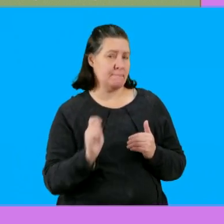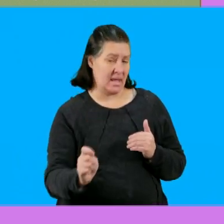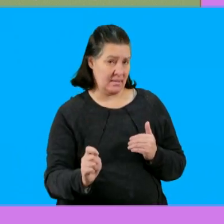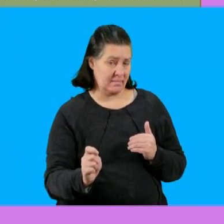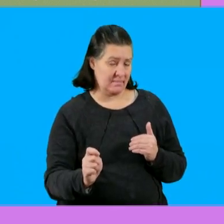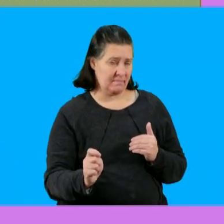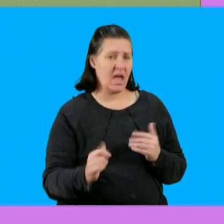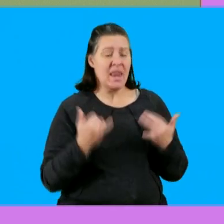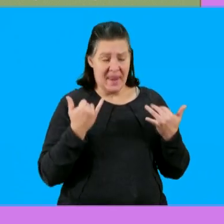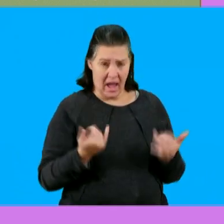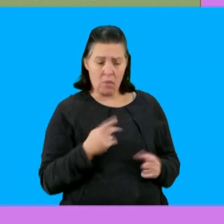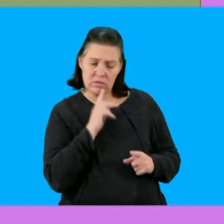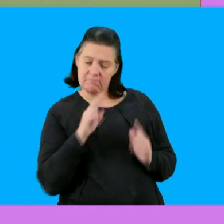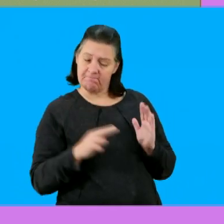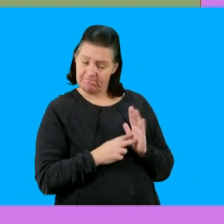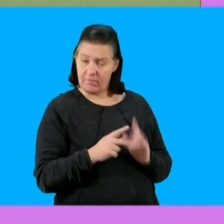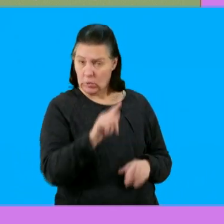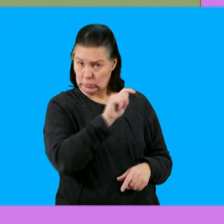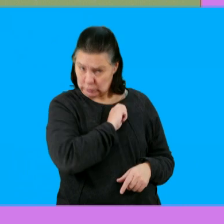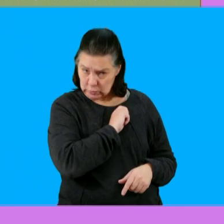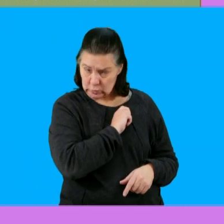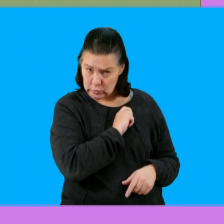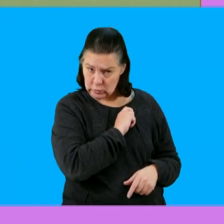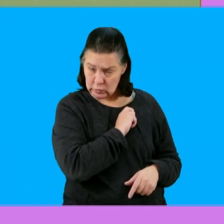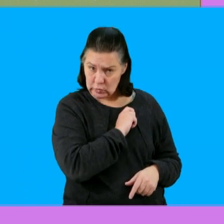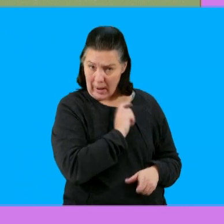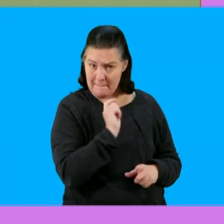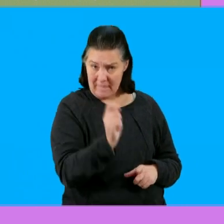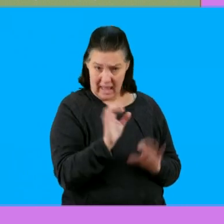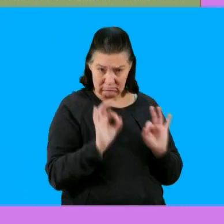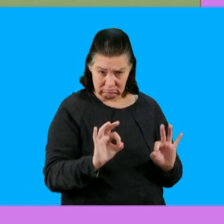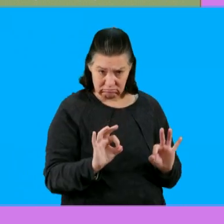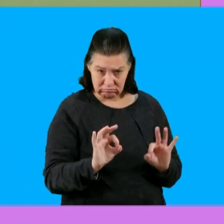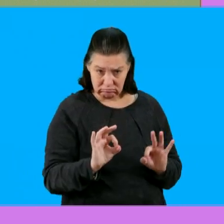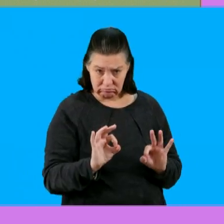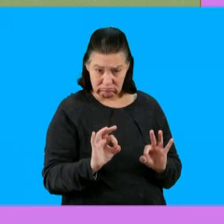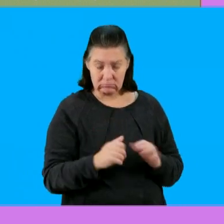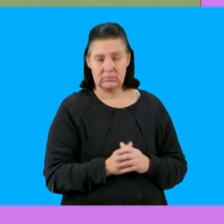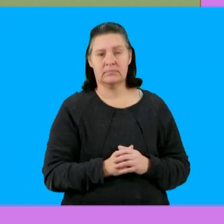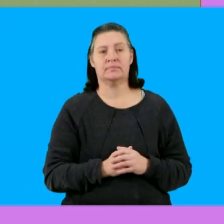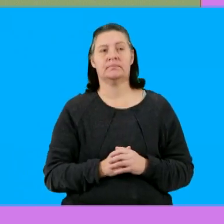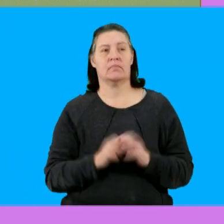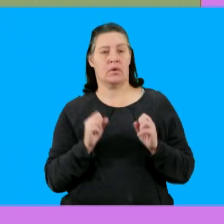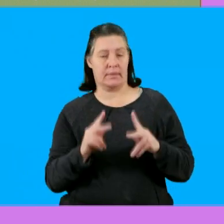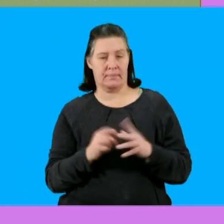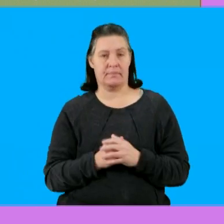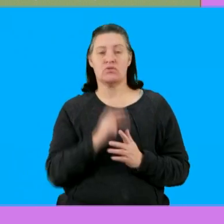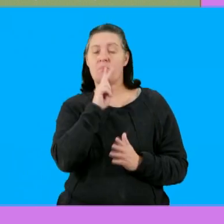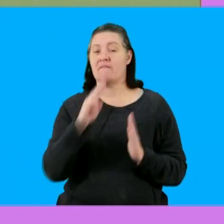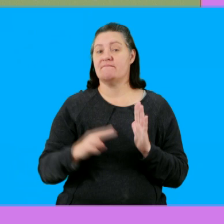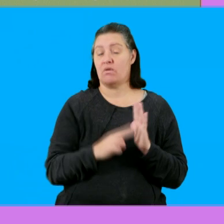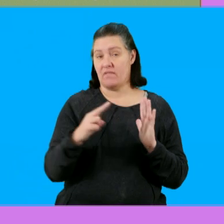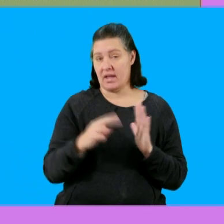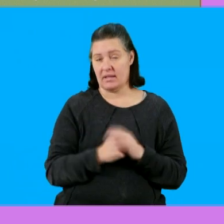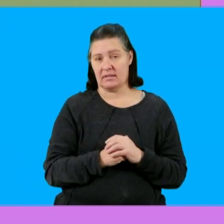we now need to verify by showing all calculations whether her statement is valid. Okay, so